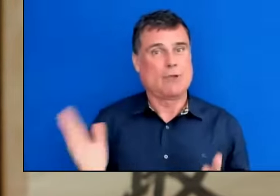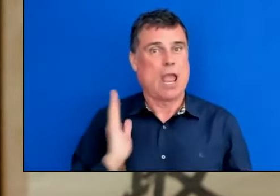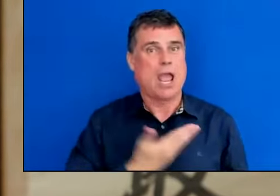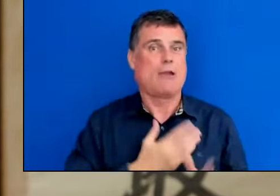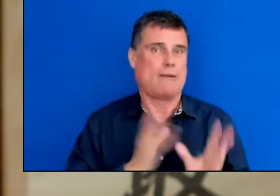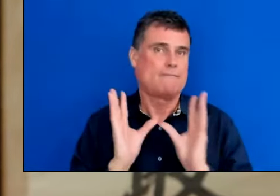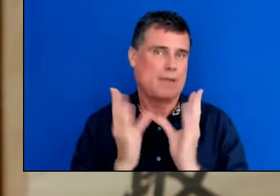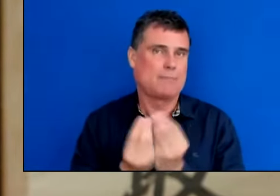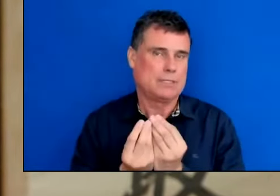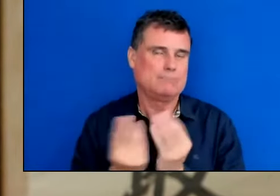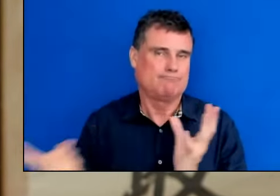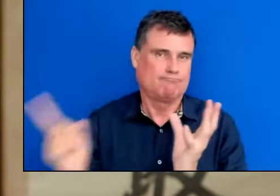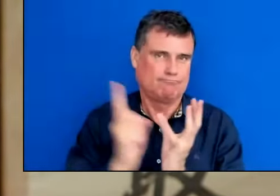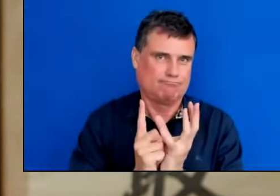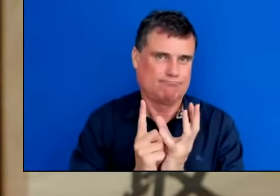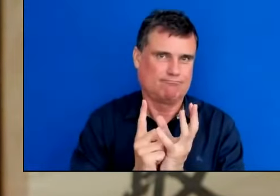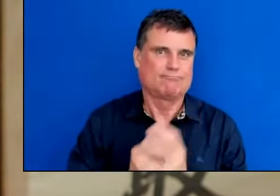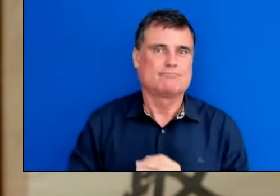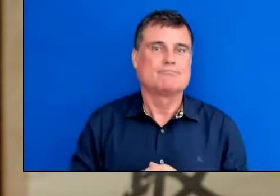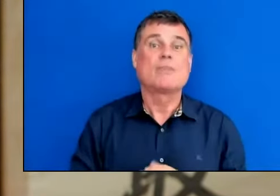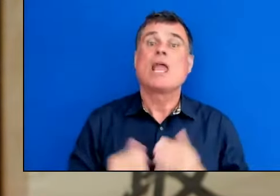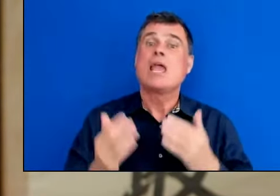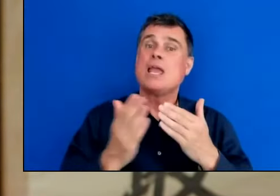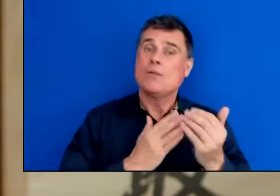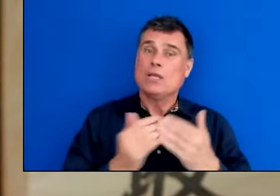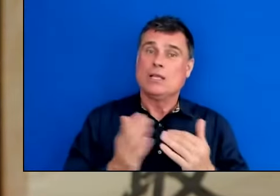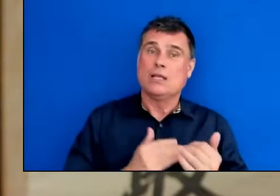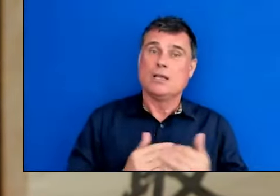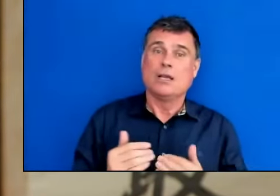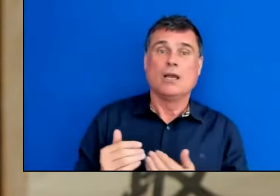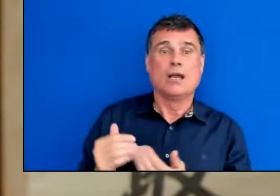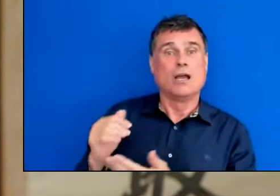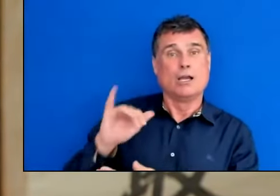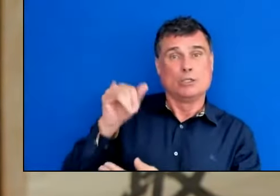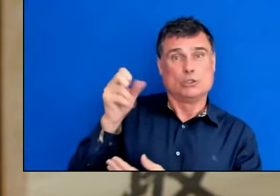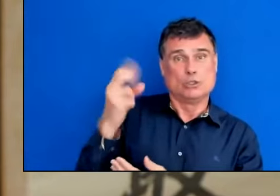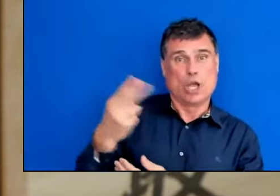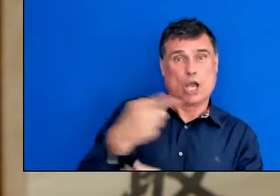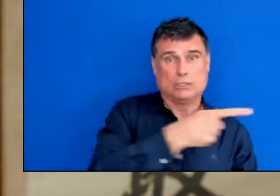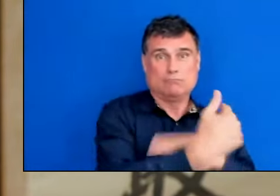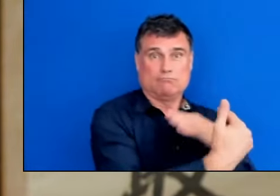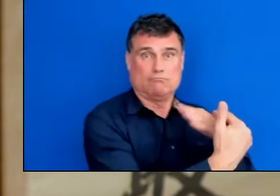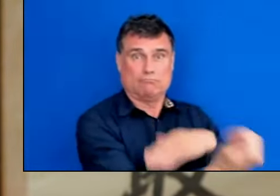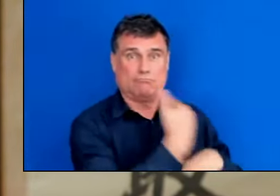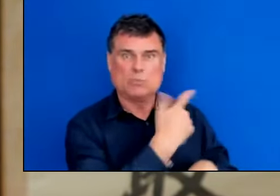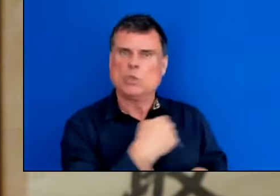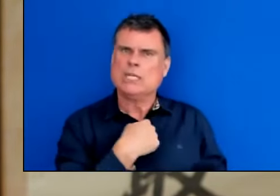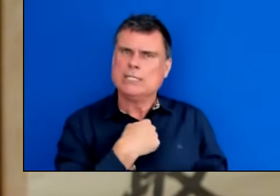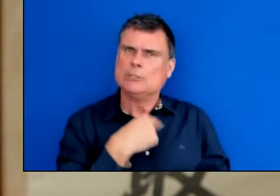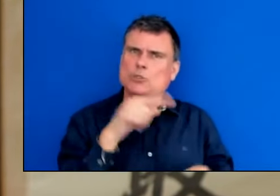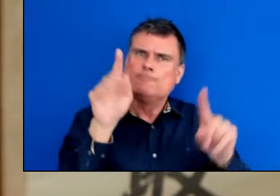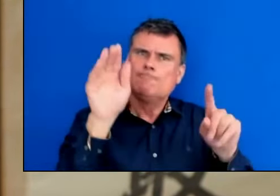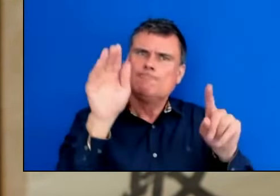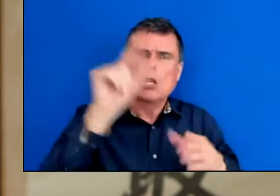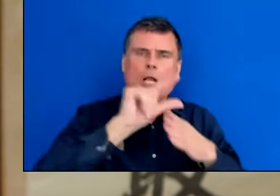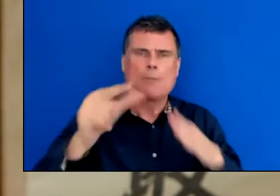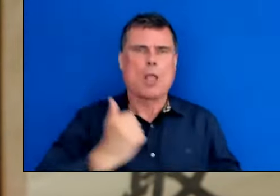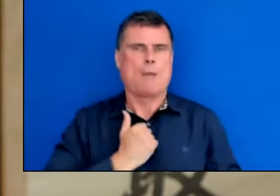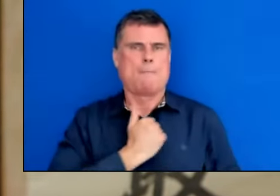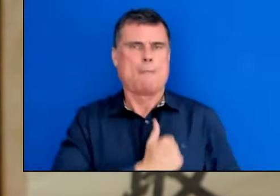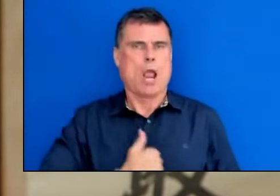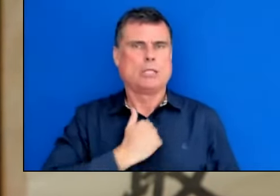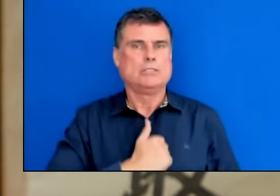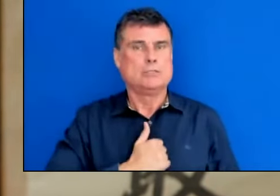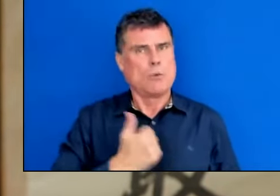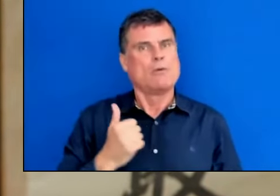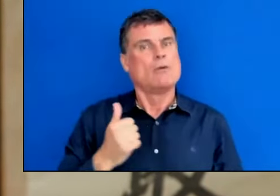occasion. So Tosh sent me this email and he said an apology from this government for actions of former government would be appropriate